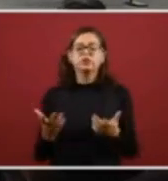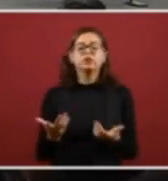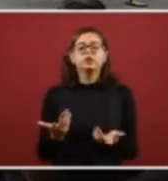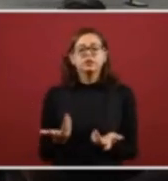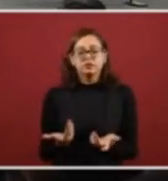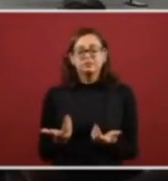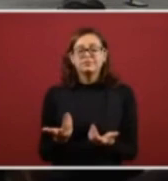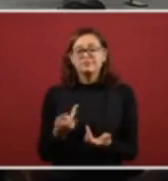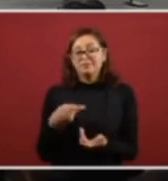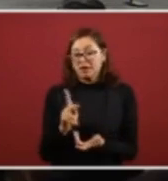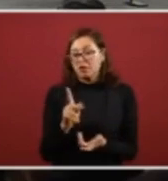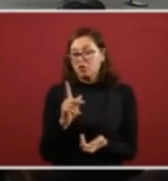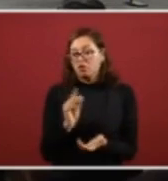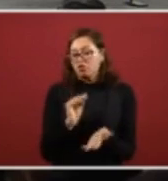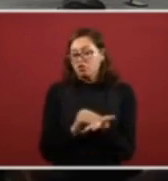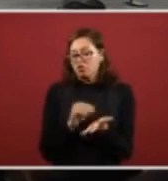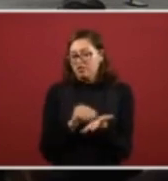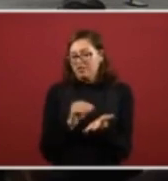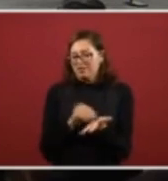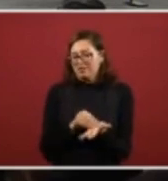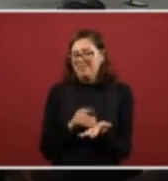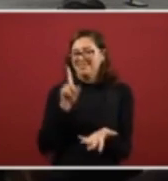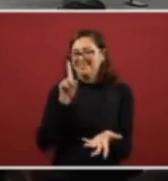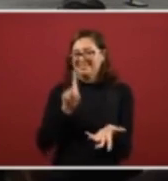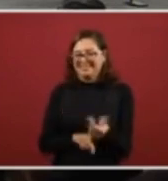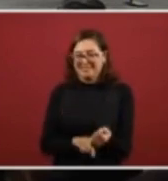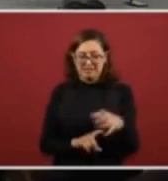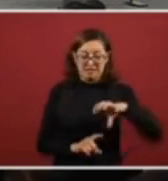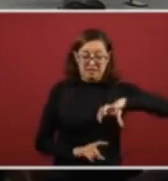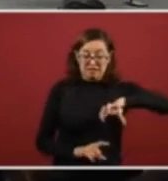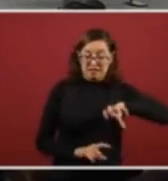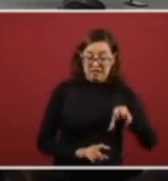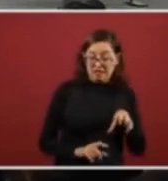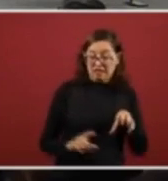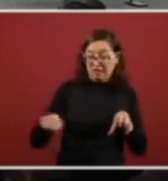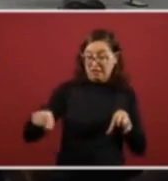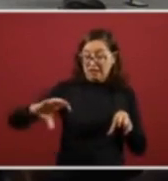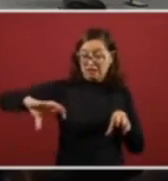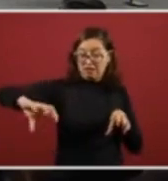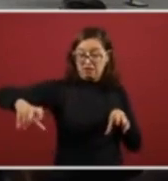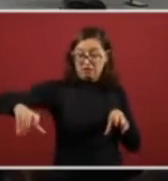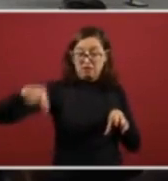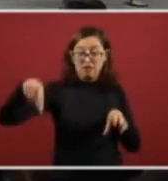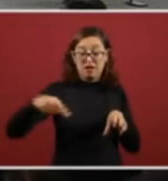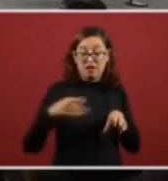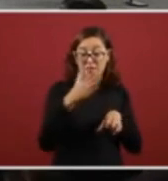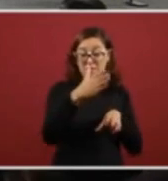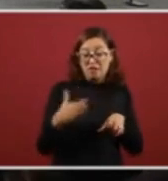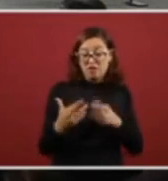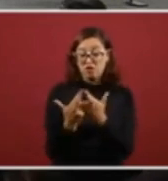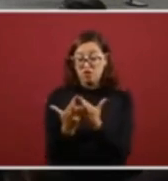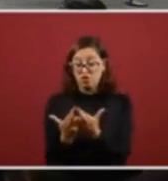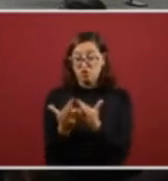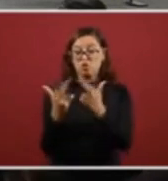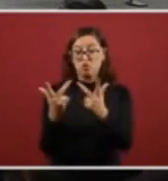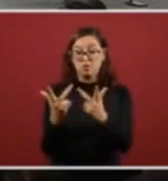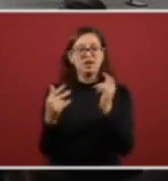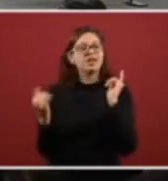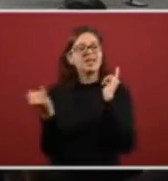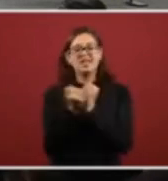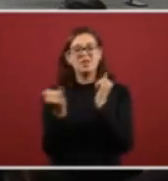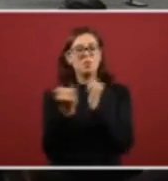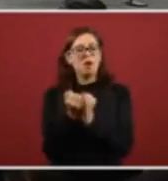the duct. But there's always a remnant within the ducts from where they close it to the place of where